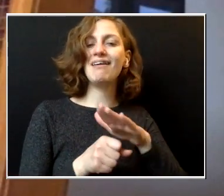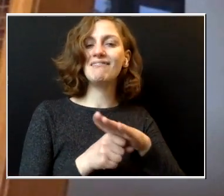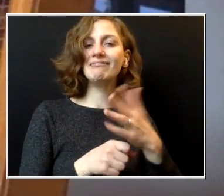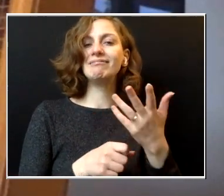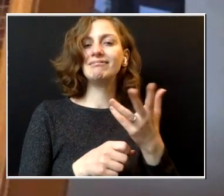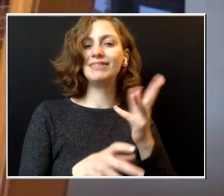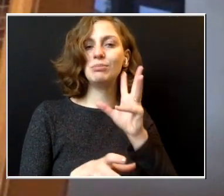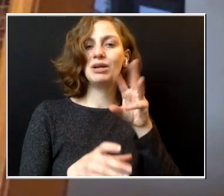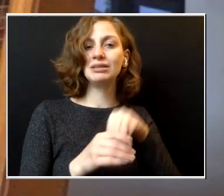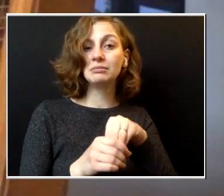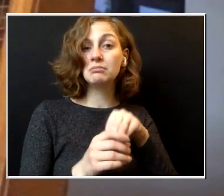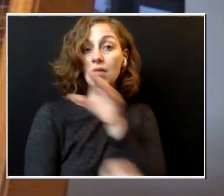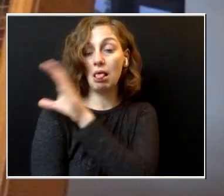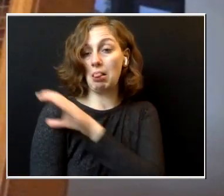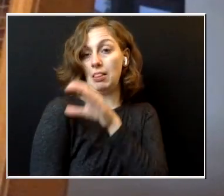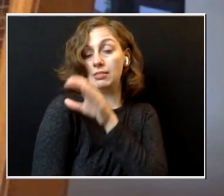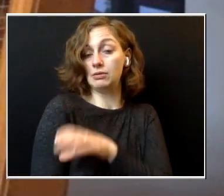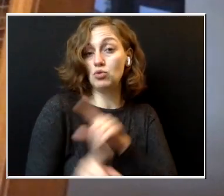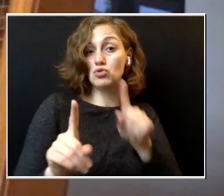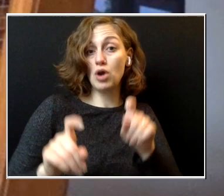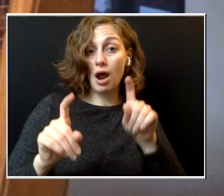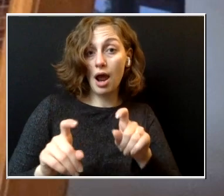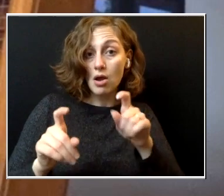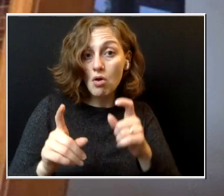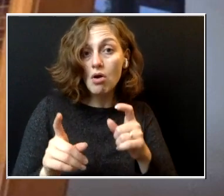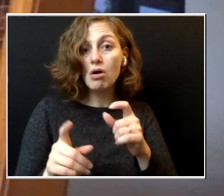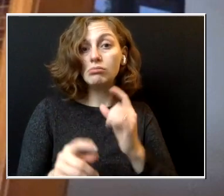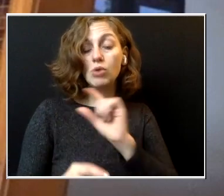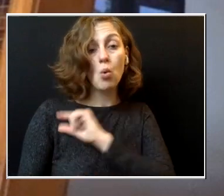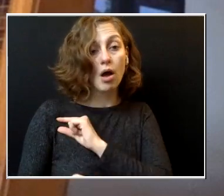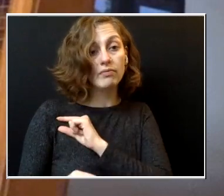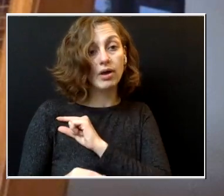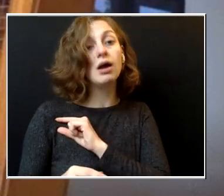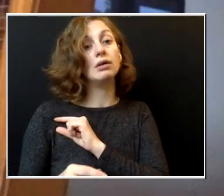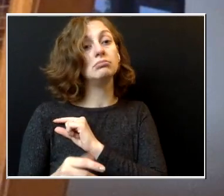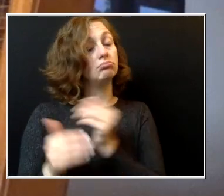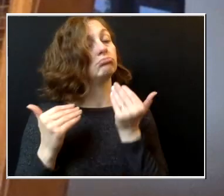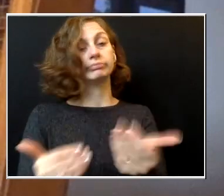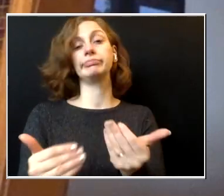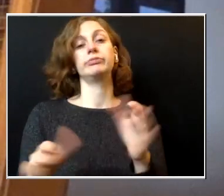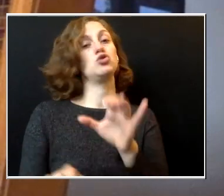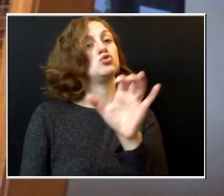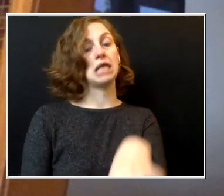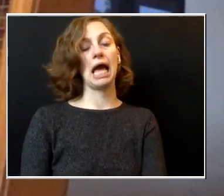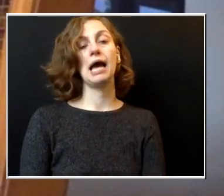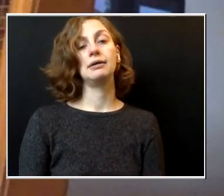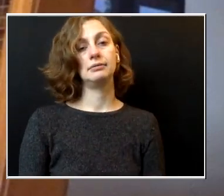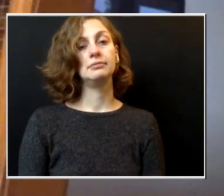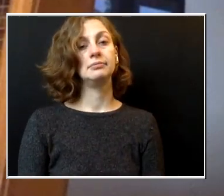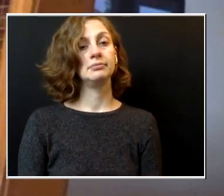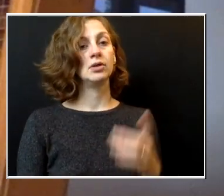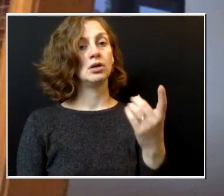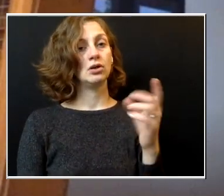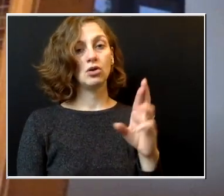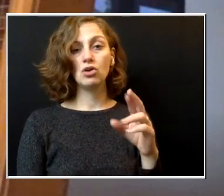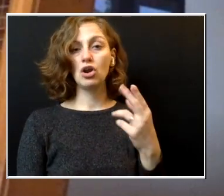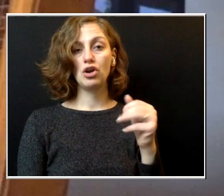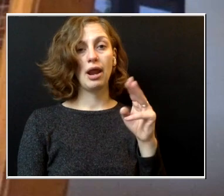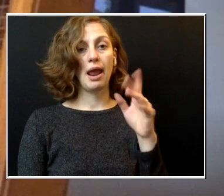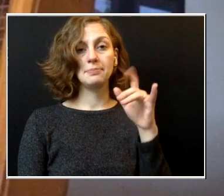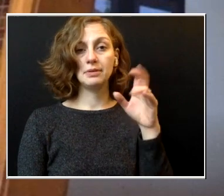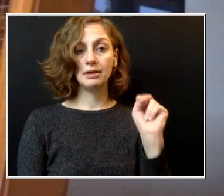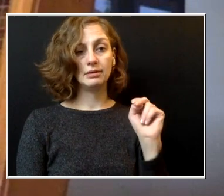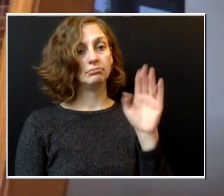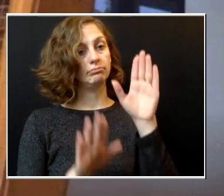in a clinical trial and qualify, do that as well. Dr. Hamlin and his team, they're all wonderful. And I